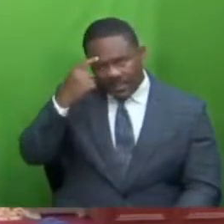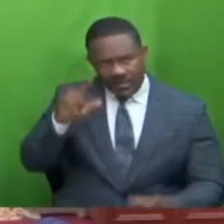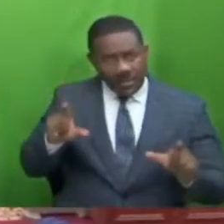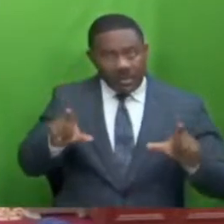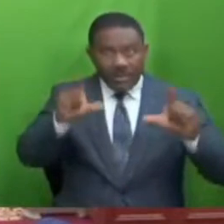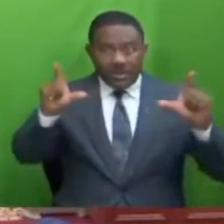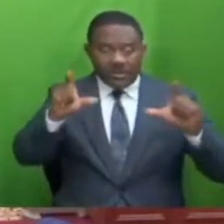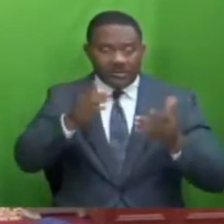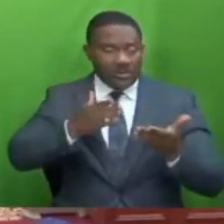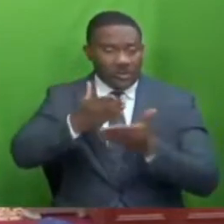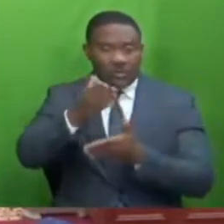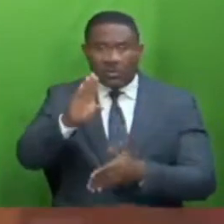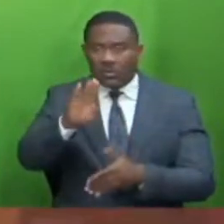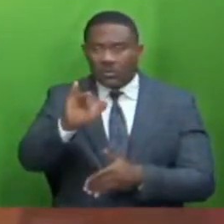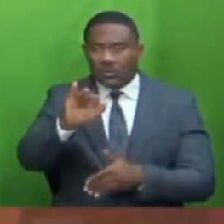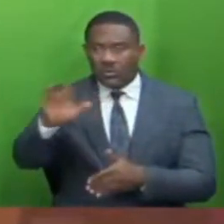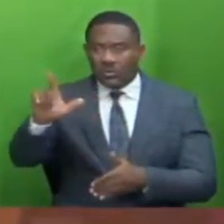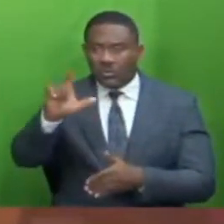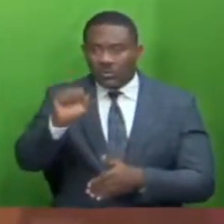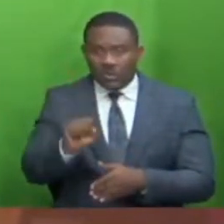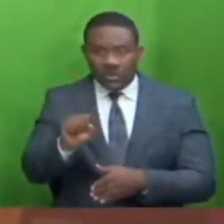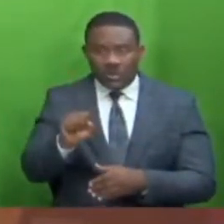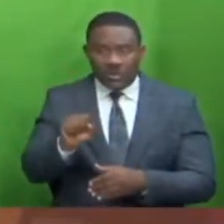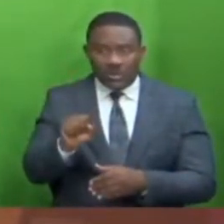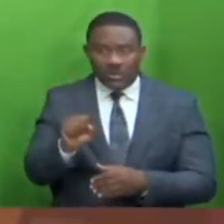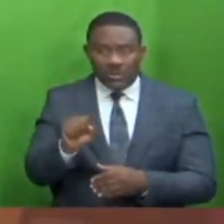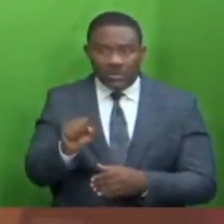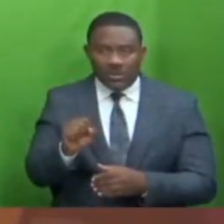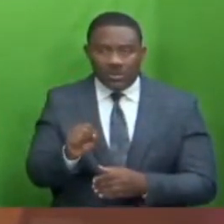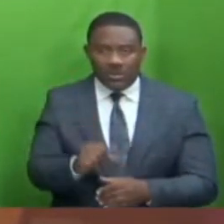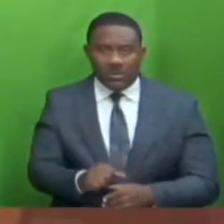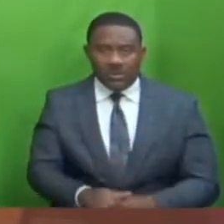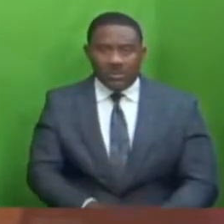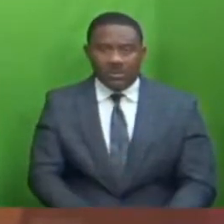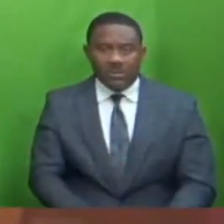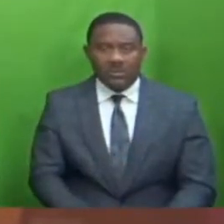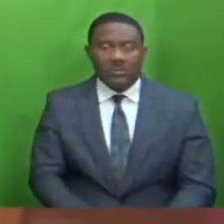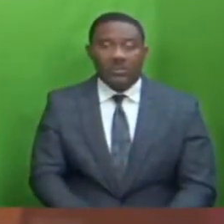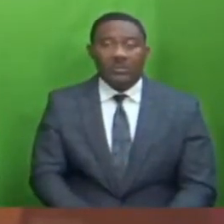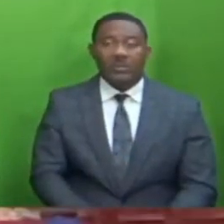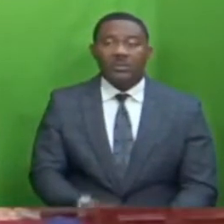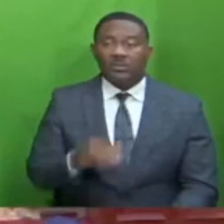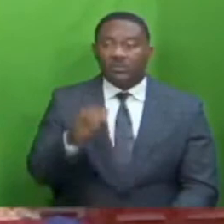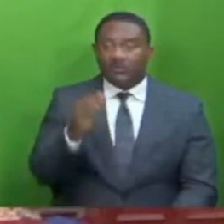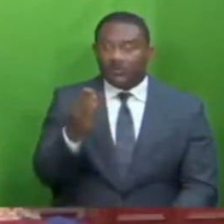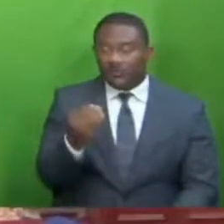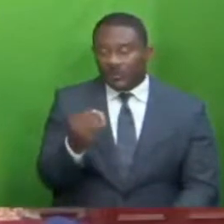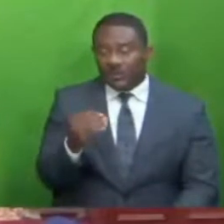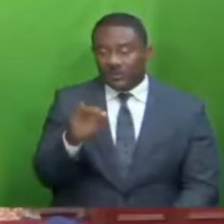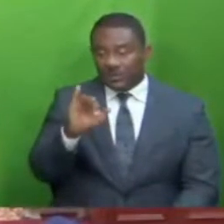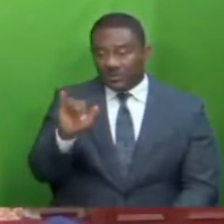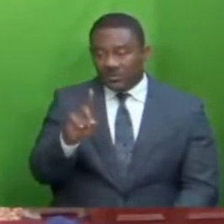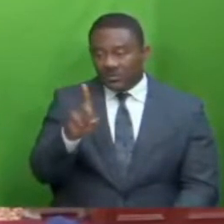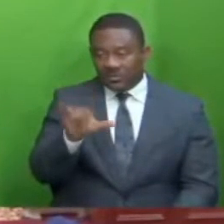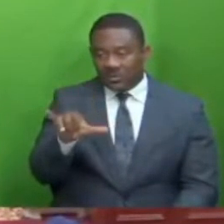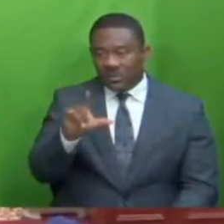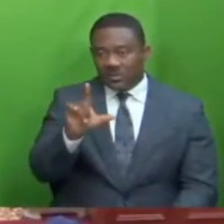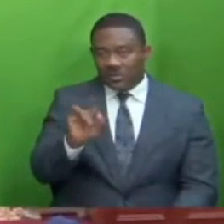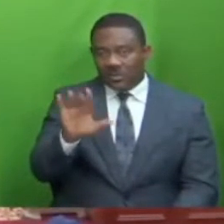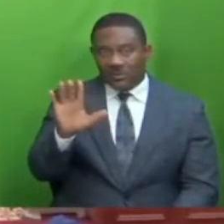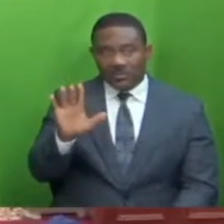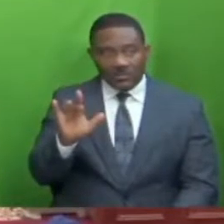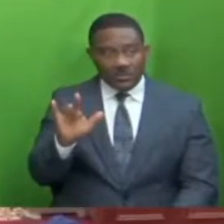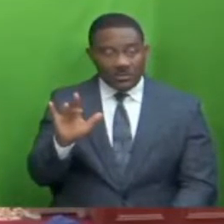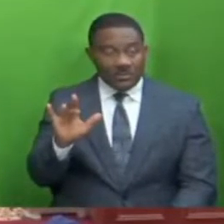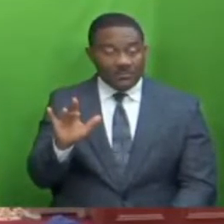for the cocoa bills and local US denominated bonds on 14th July 2023. The settlement